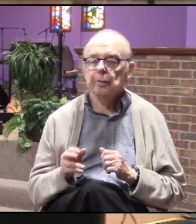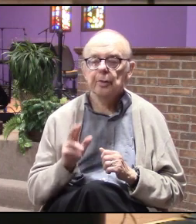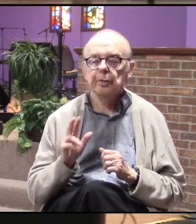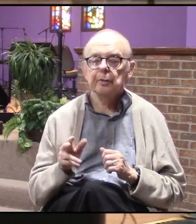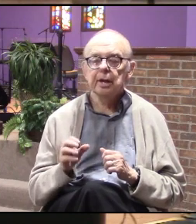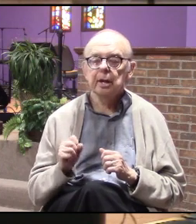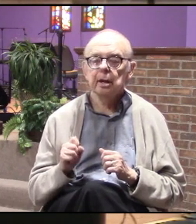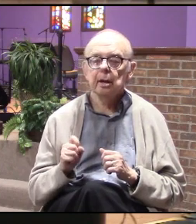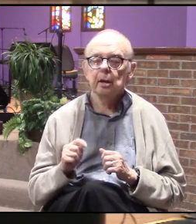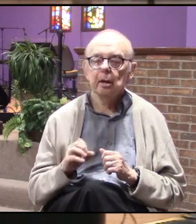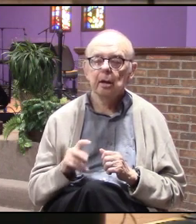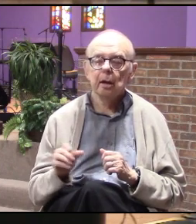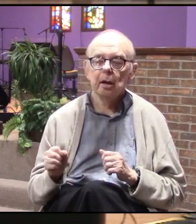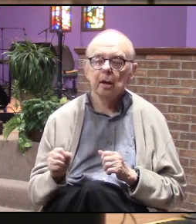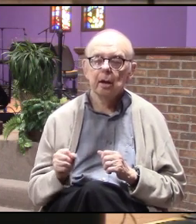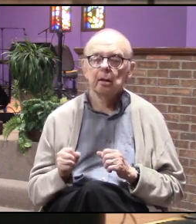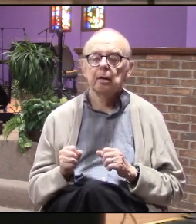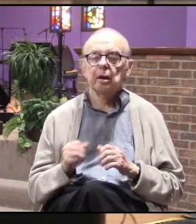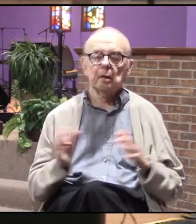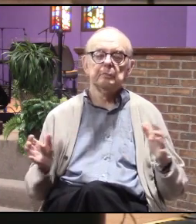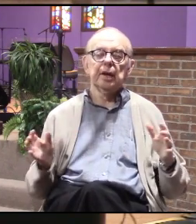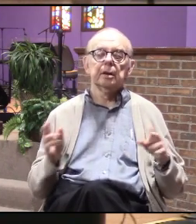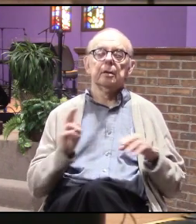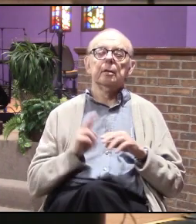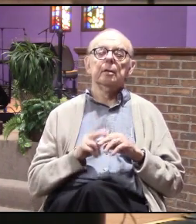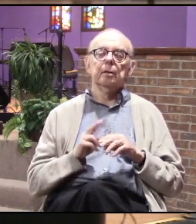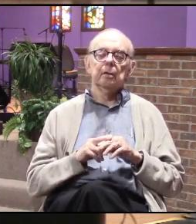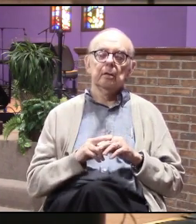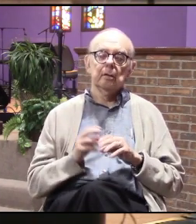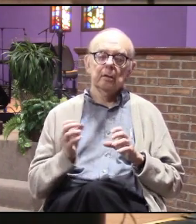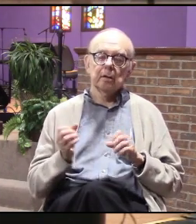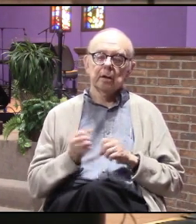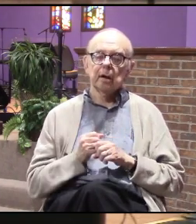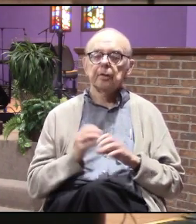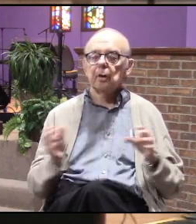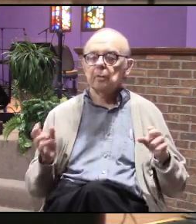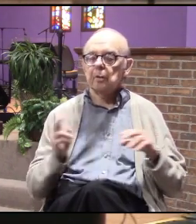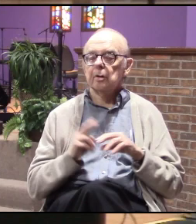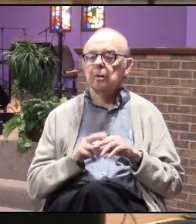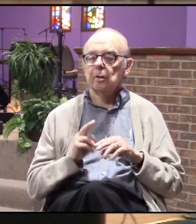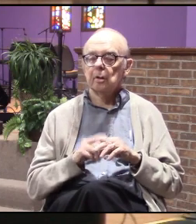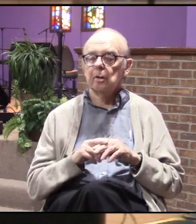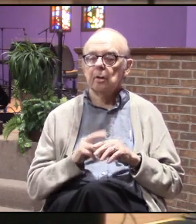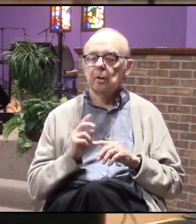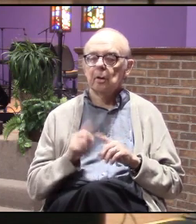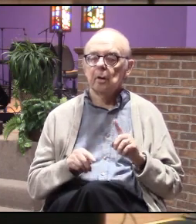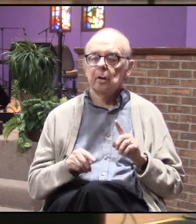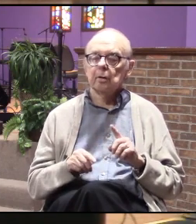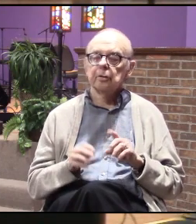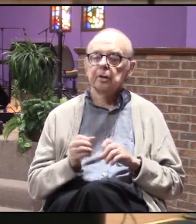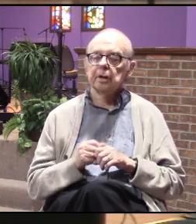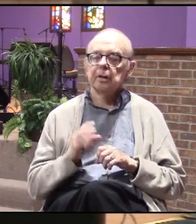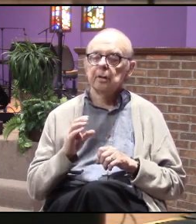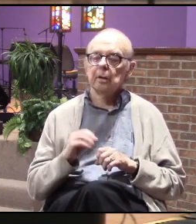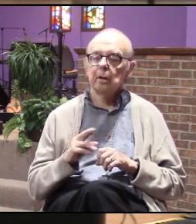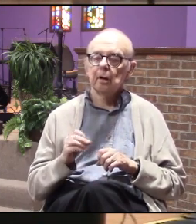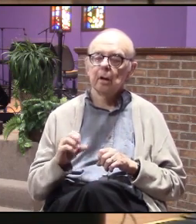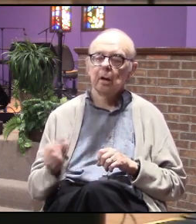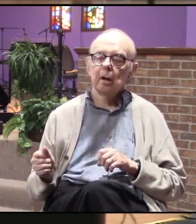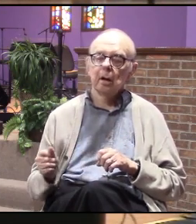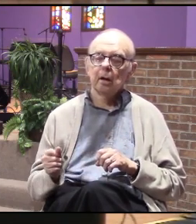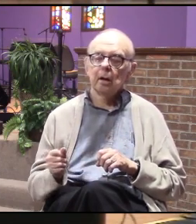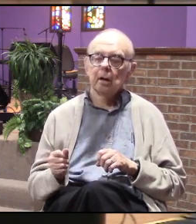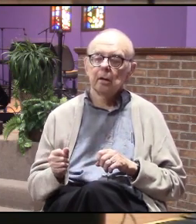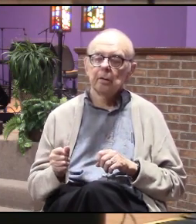seats and an oversized chair. We got the oversized chair, but we couldn't get the couch because you